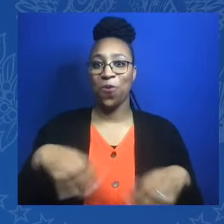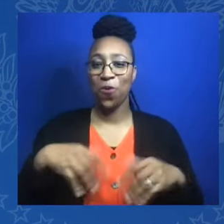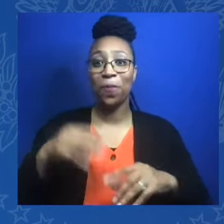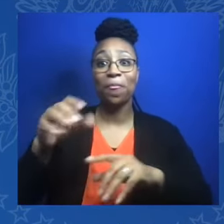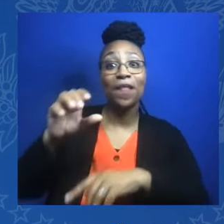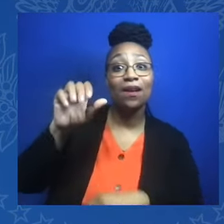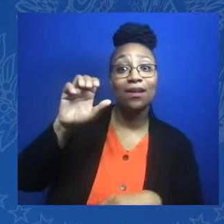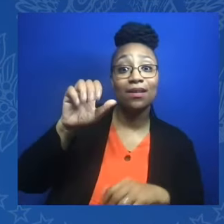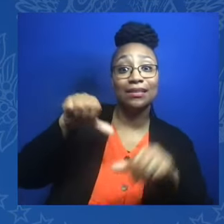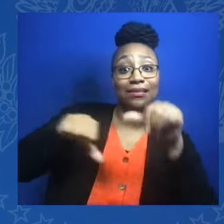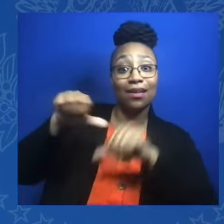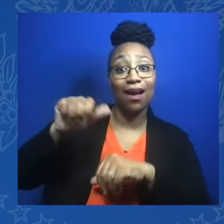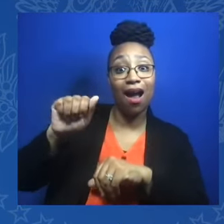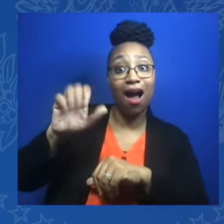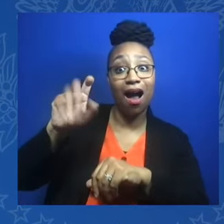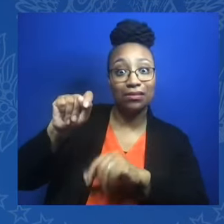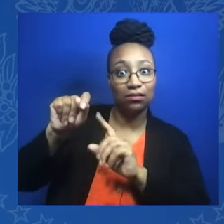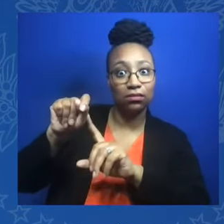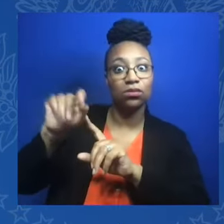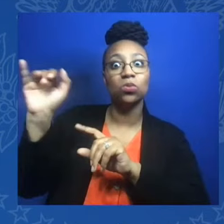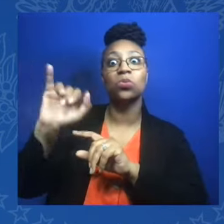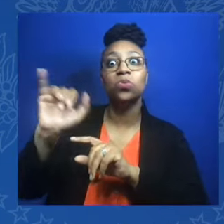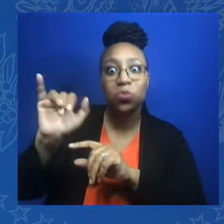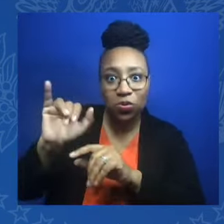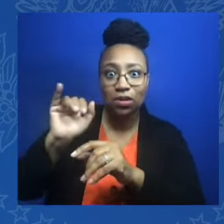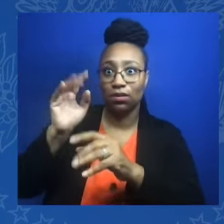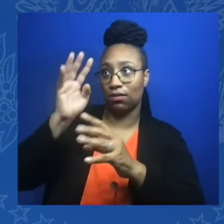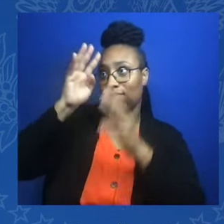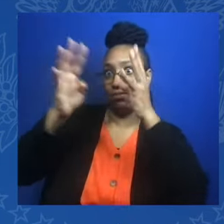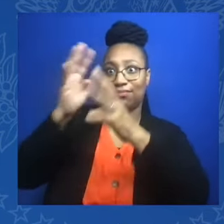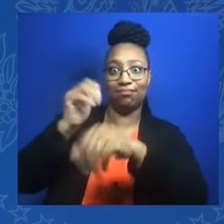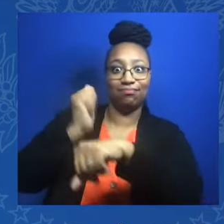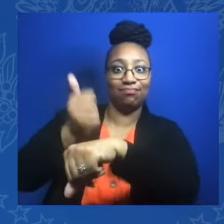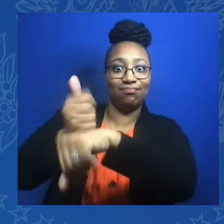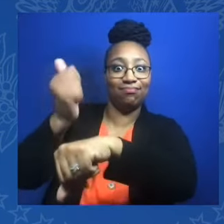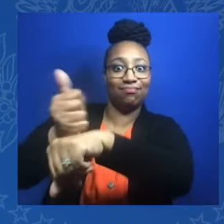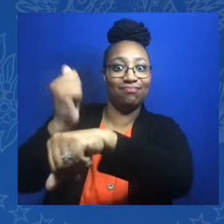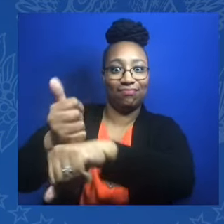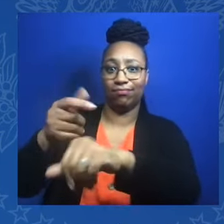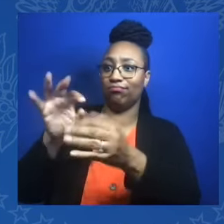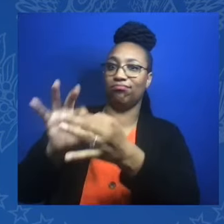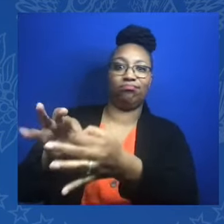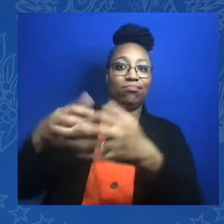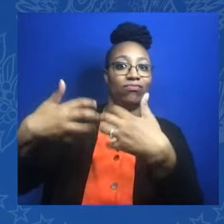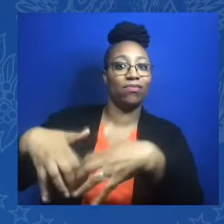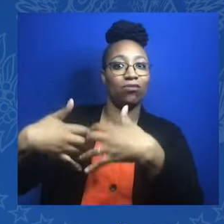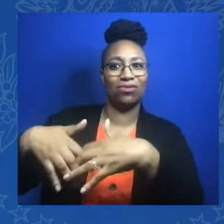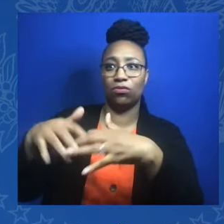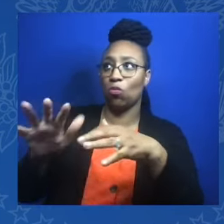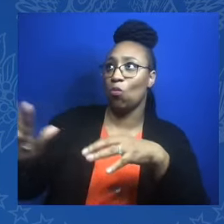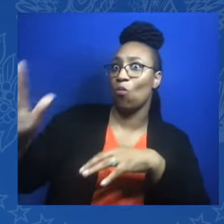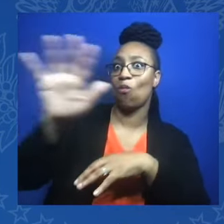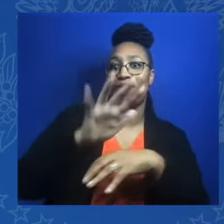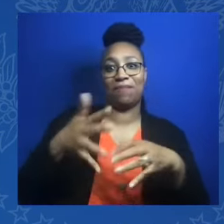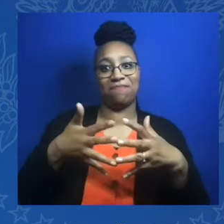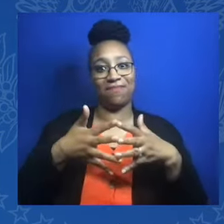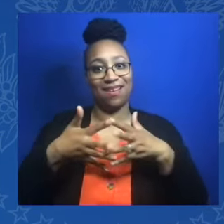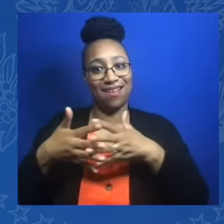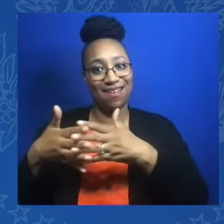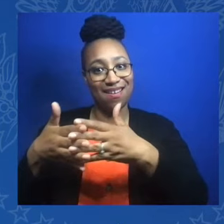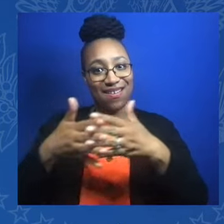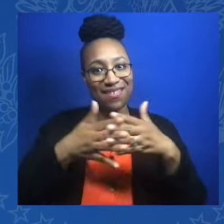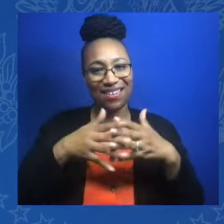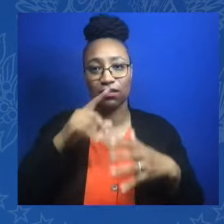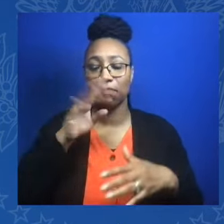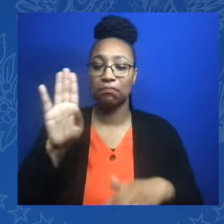are breaking ground for new semiconductor plants across the United States, representing billions of dollars in new investments in American high-tech